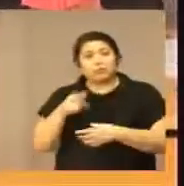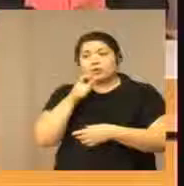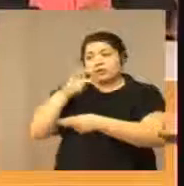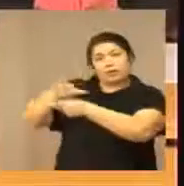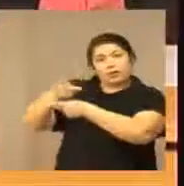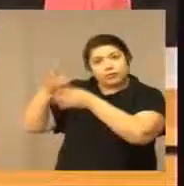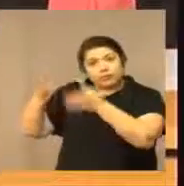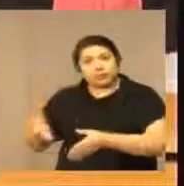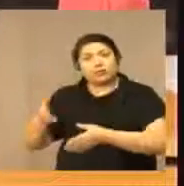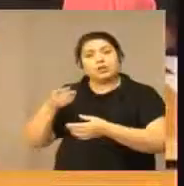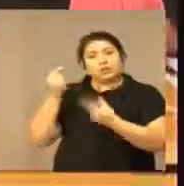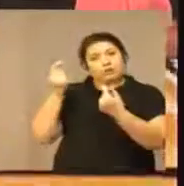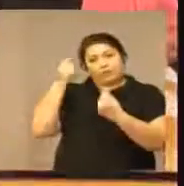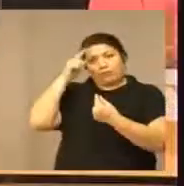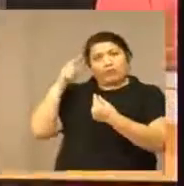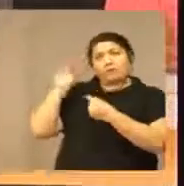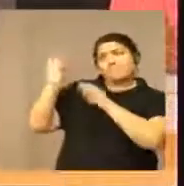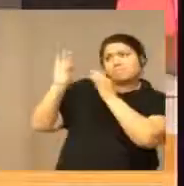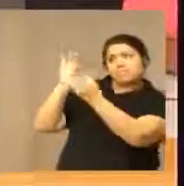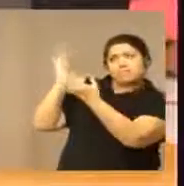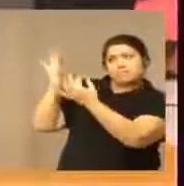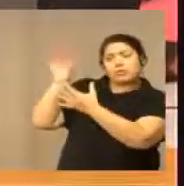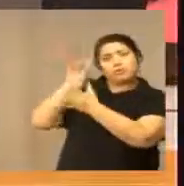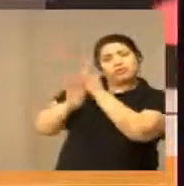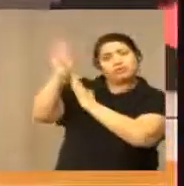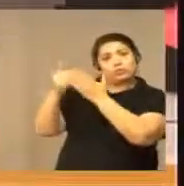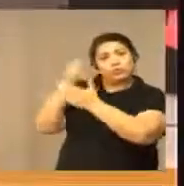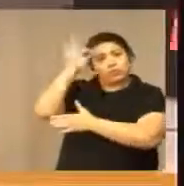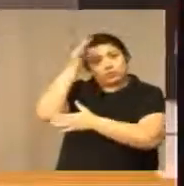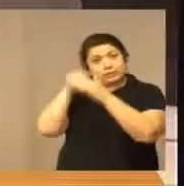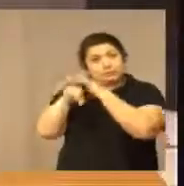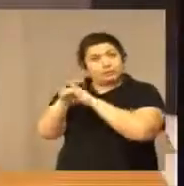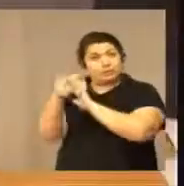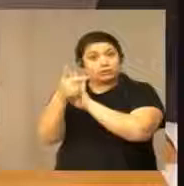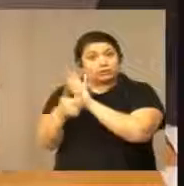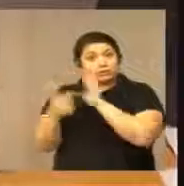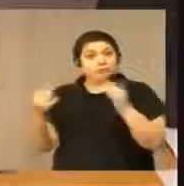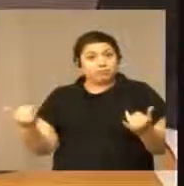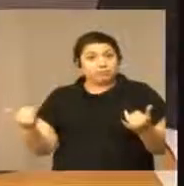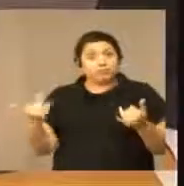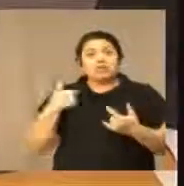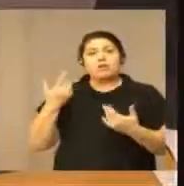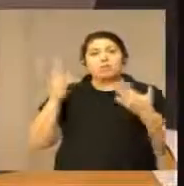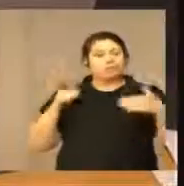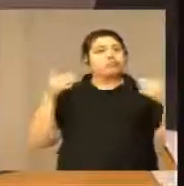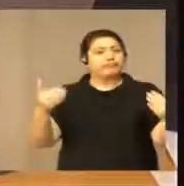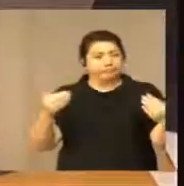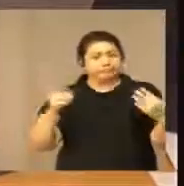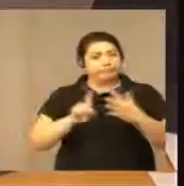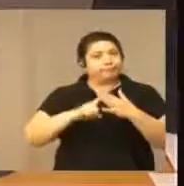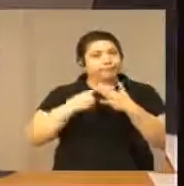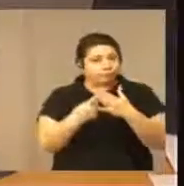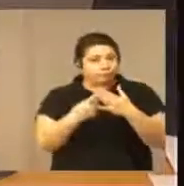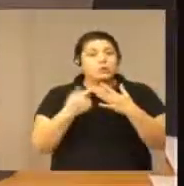the development of federal accessibility legislation. So I'm going to get right into it, because again, we're